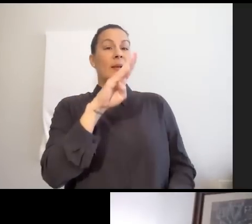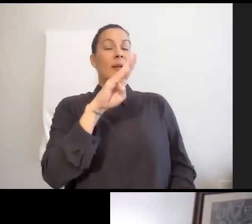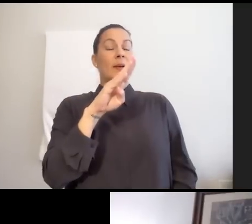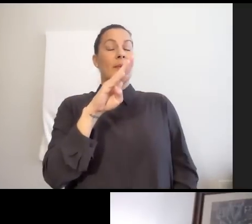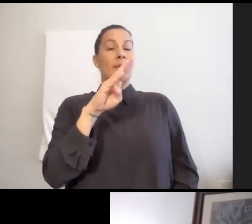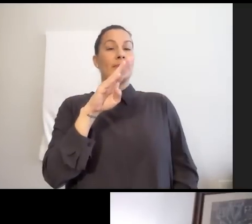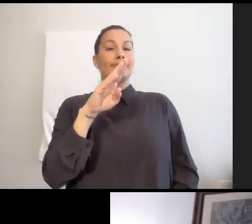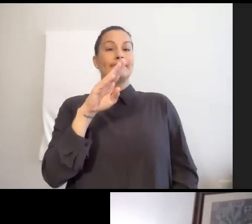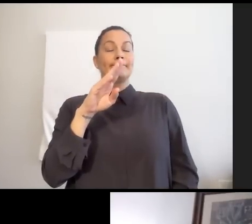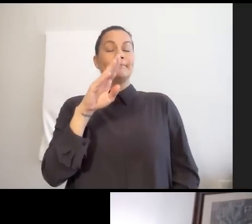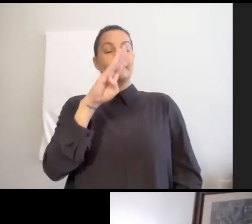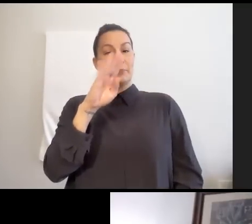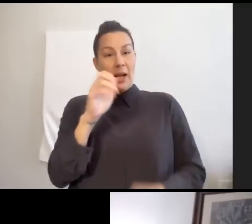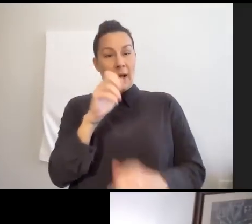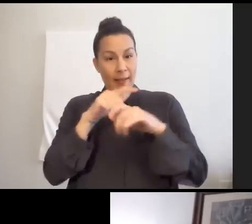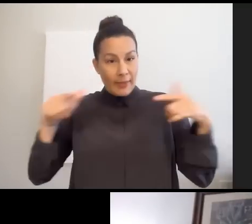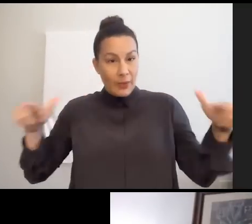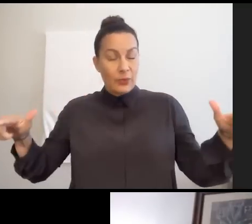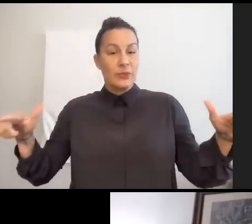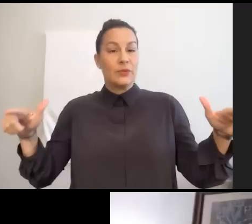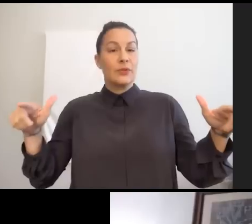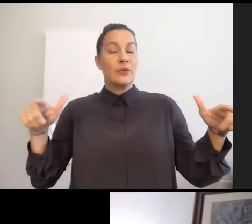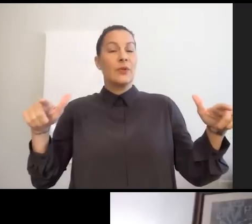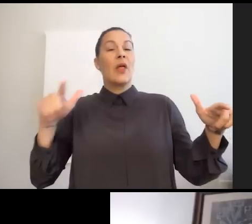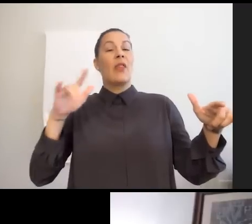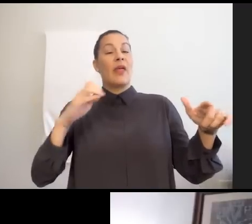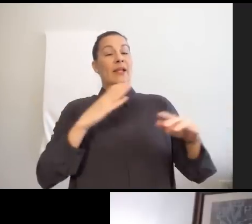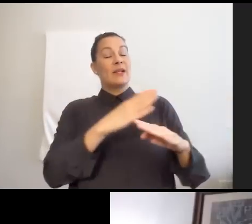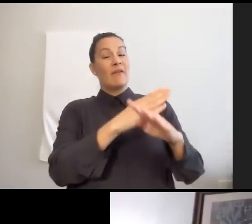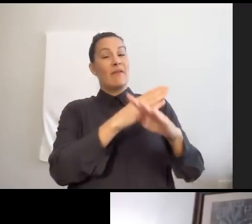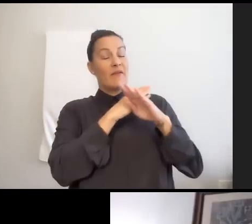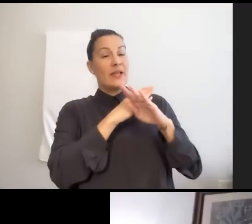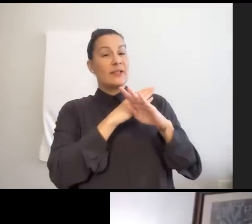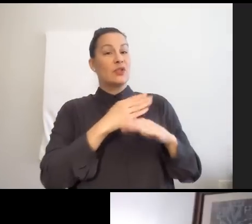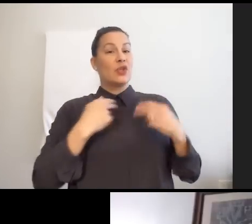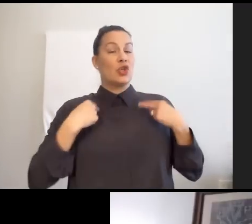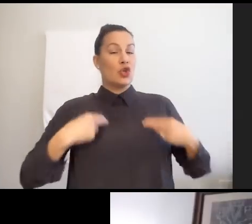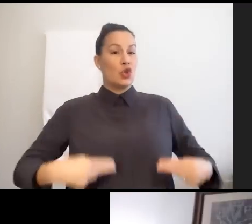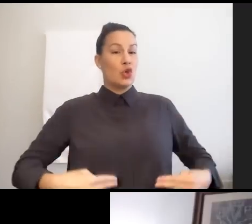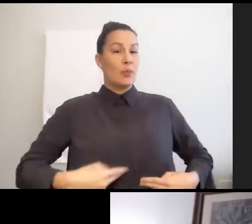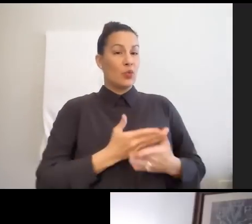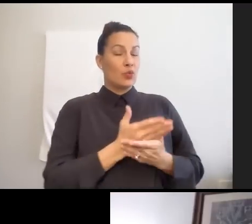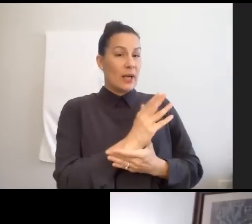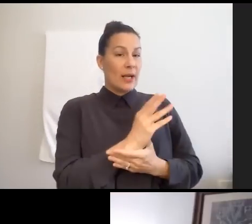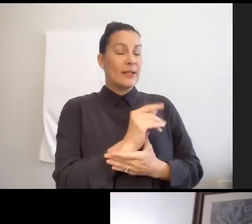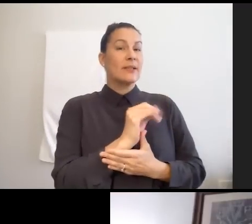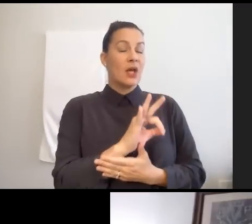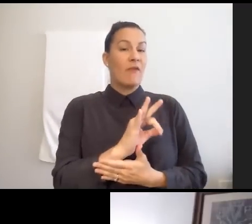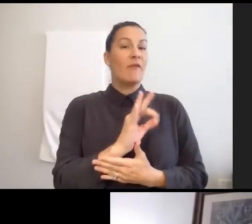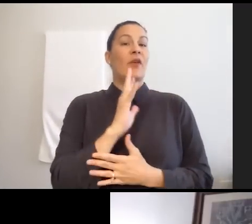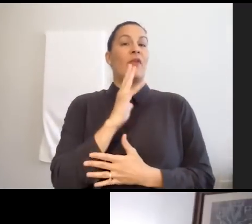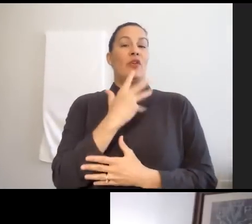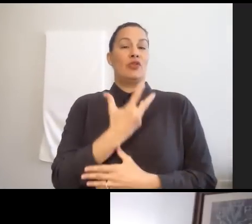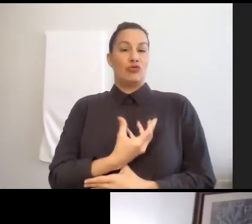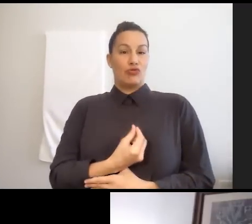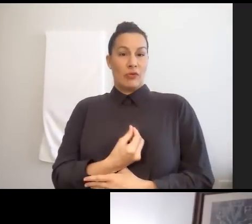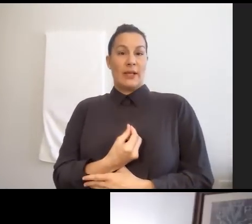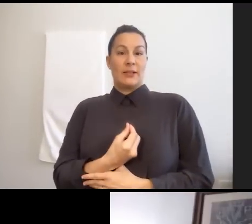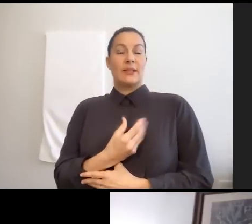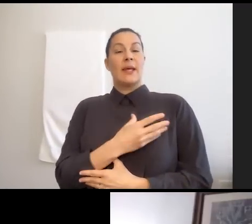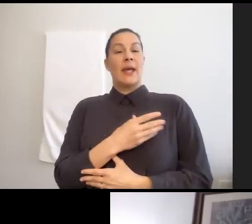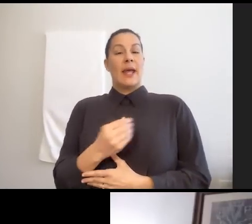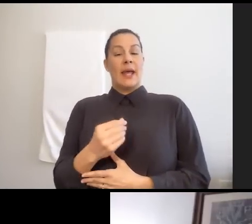that defends and promotes the human rights of the diverse trans and gender diversity identity populations in the United